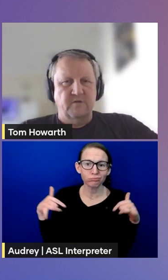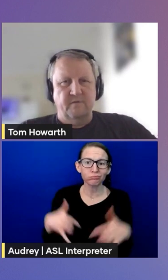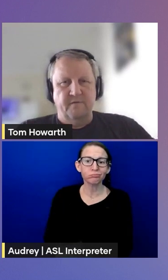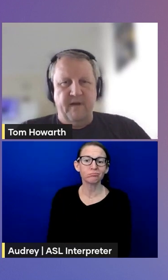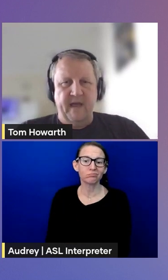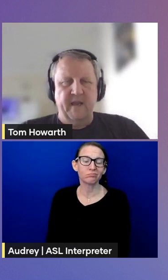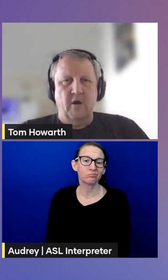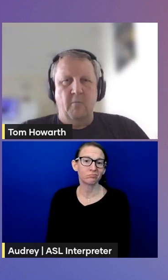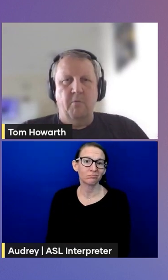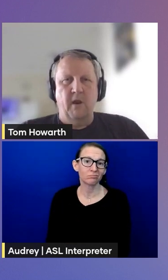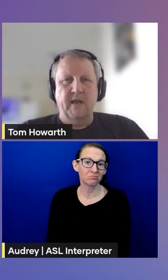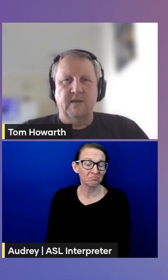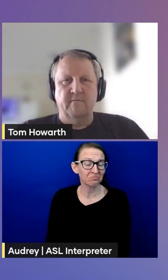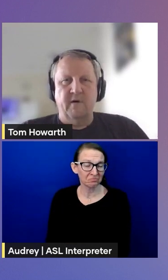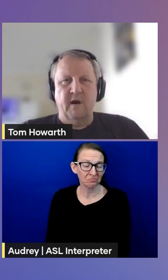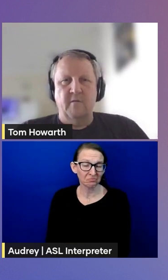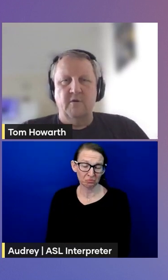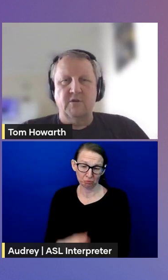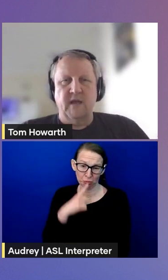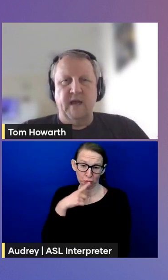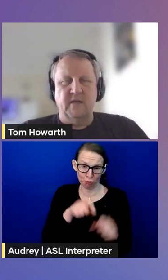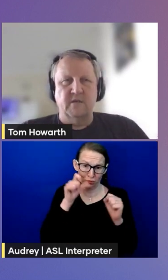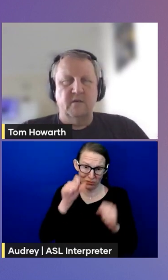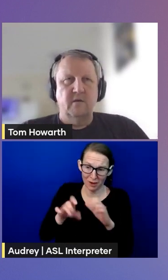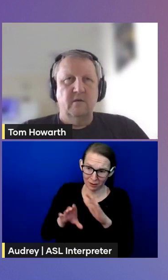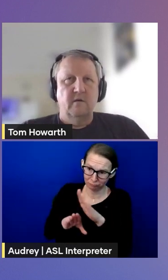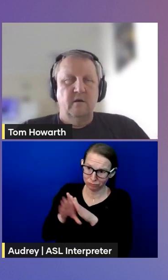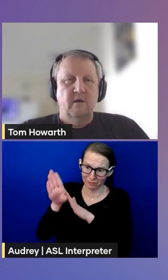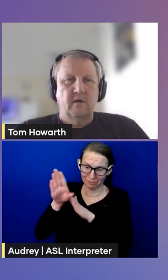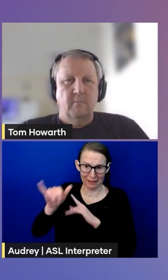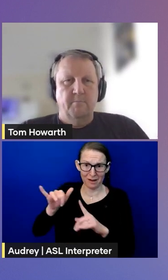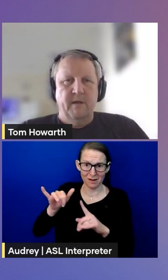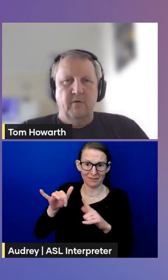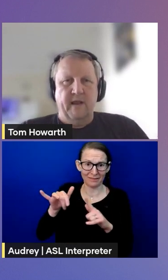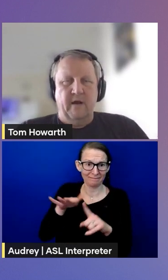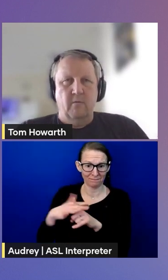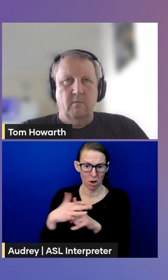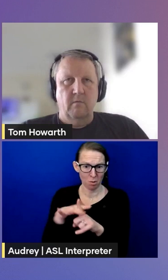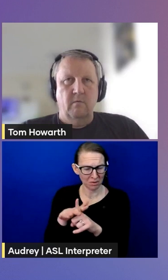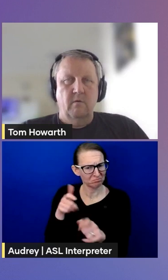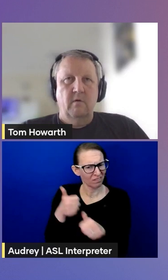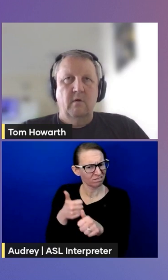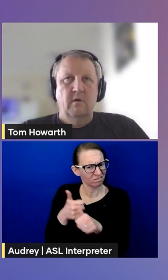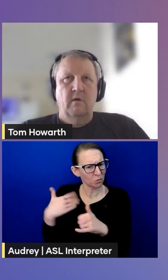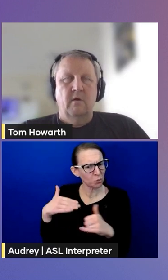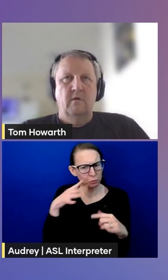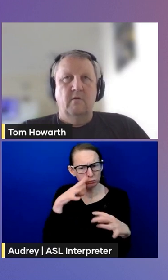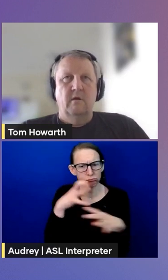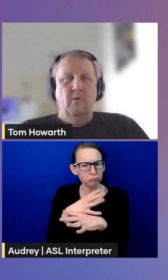build out some fairly complex environments and build out